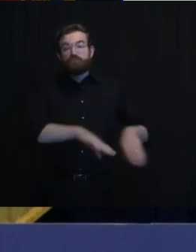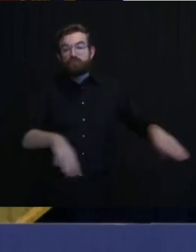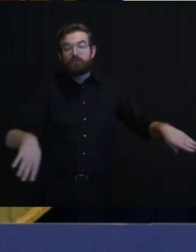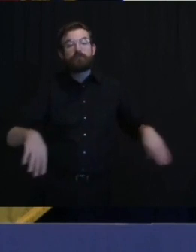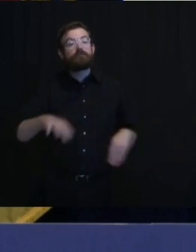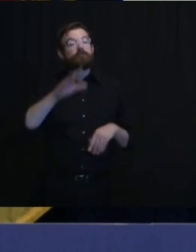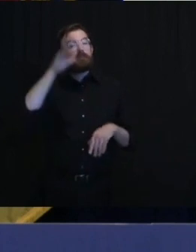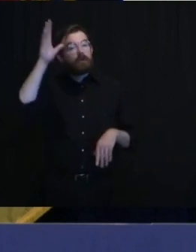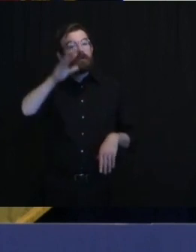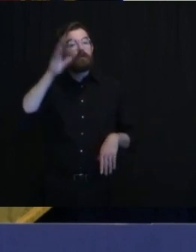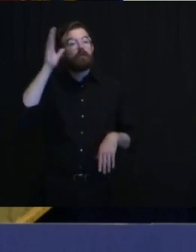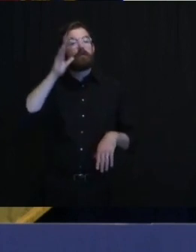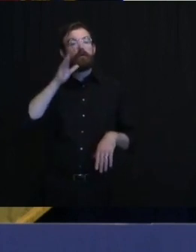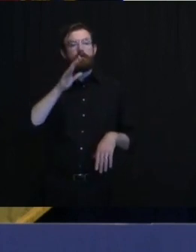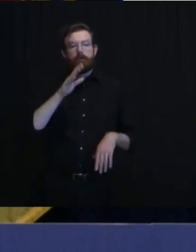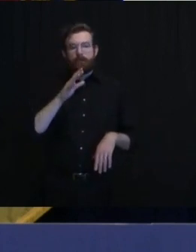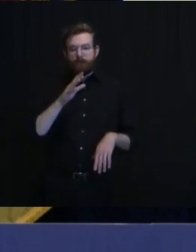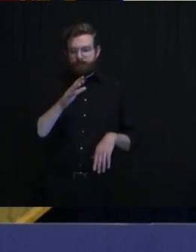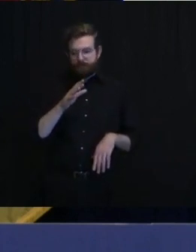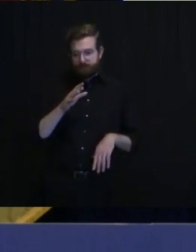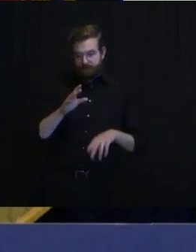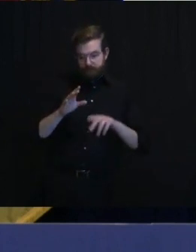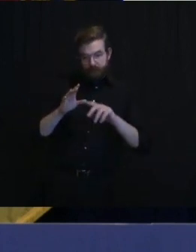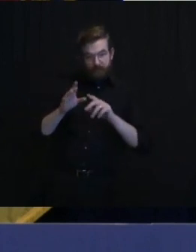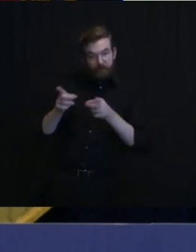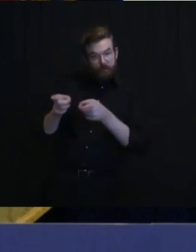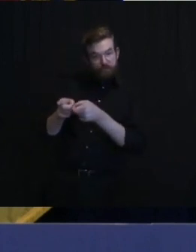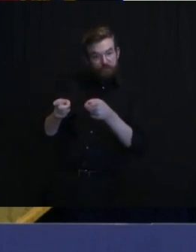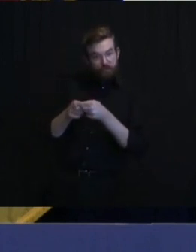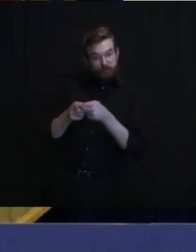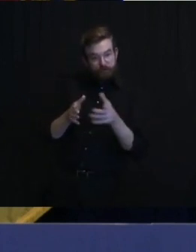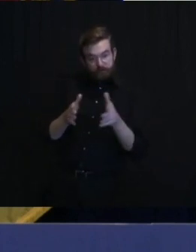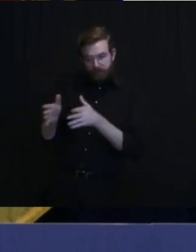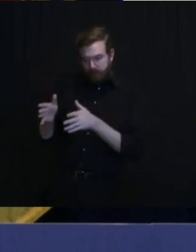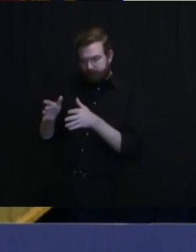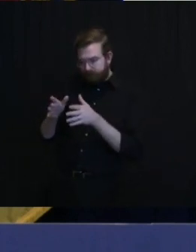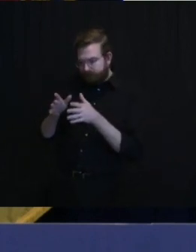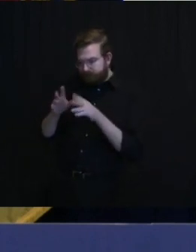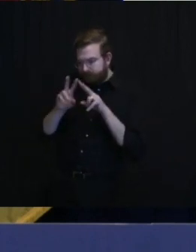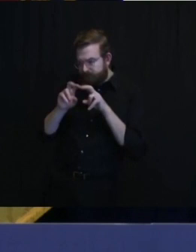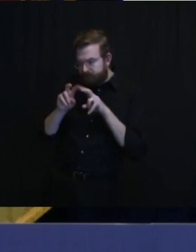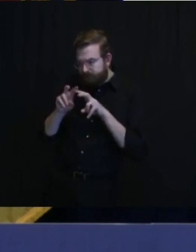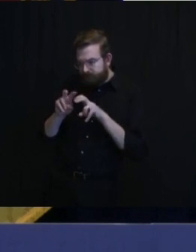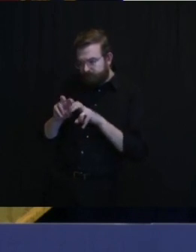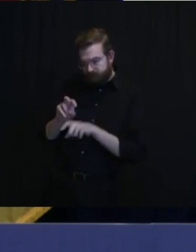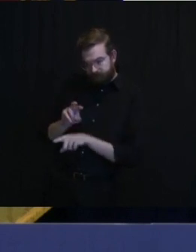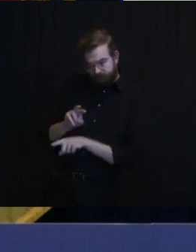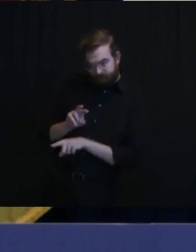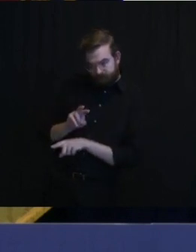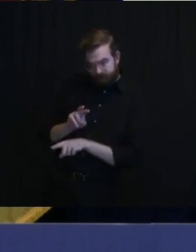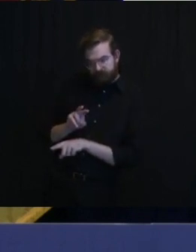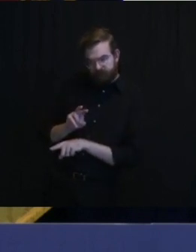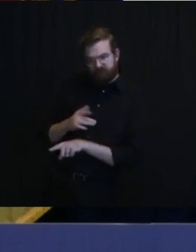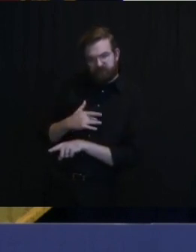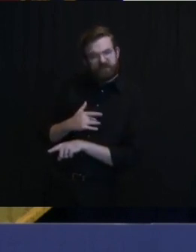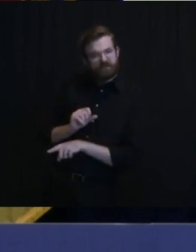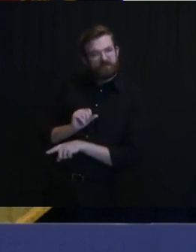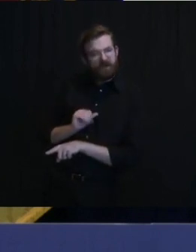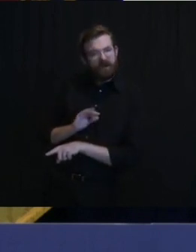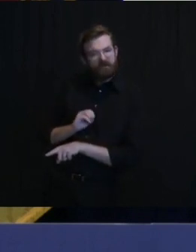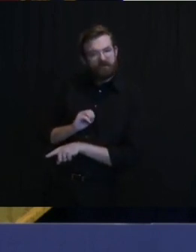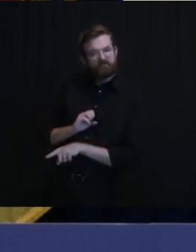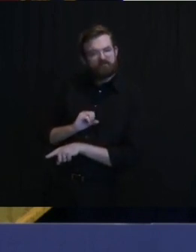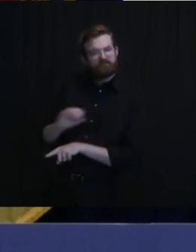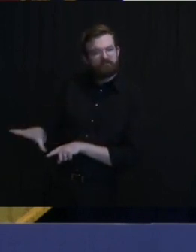that environment. But I would, as I've said many times before, Judy, the number one nut that we've got to make sure that we crack is